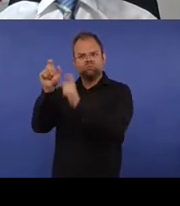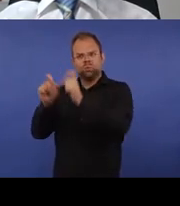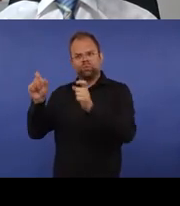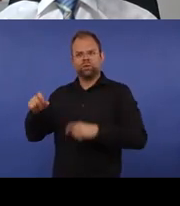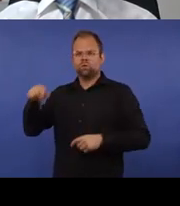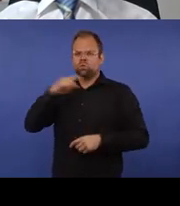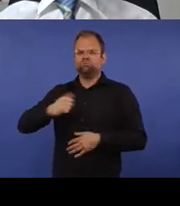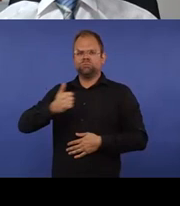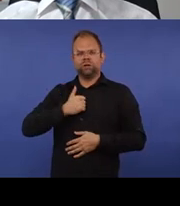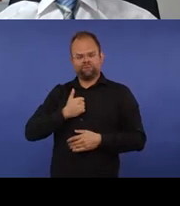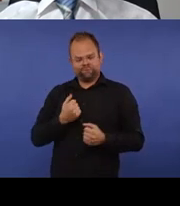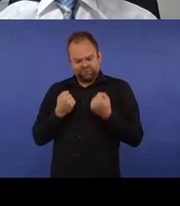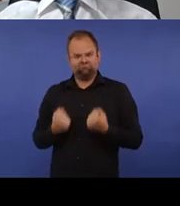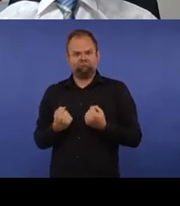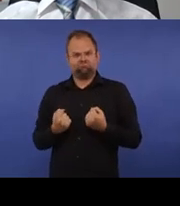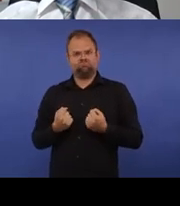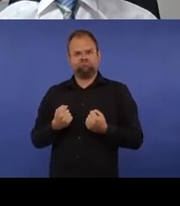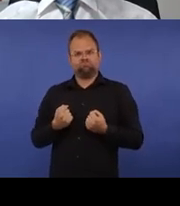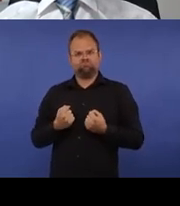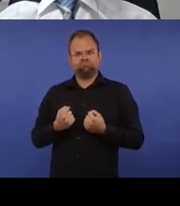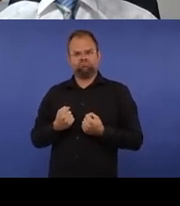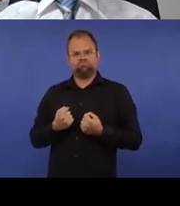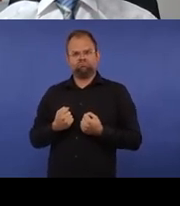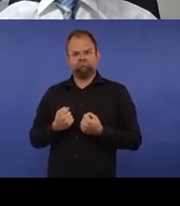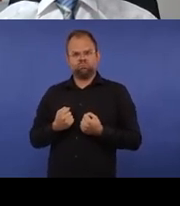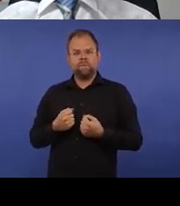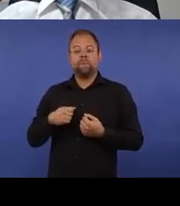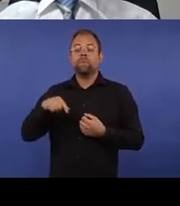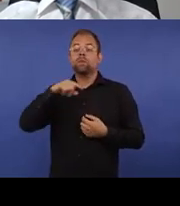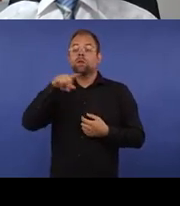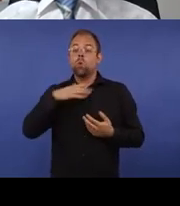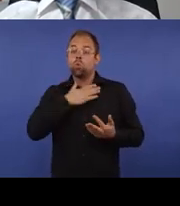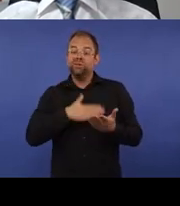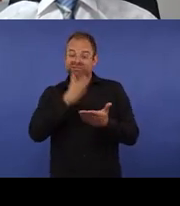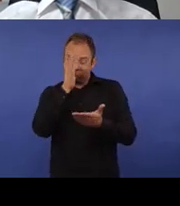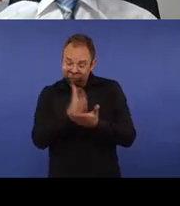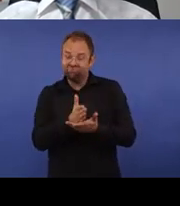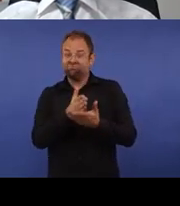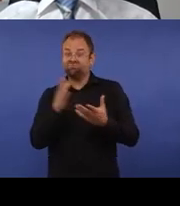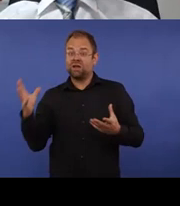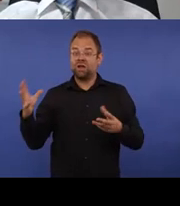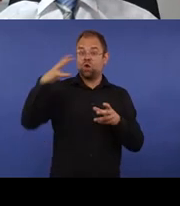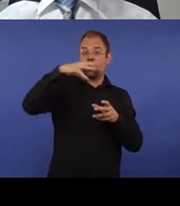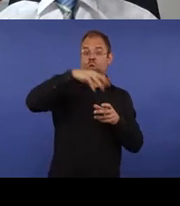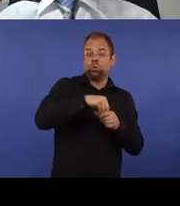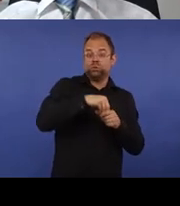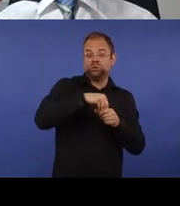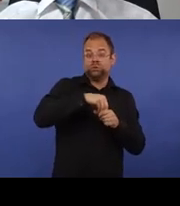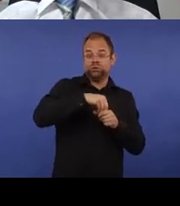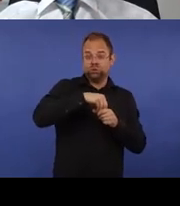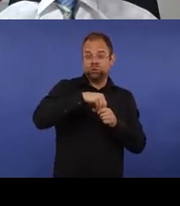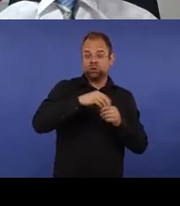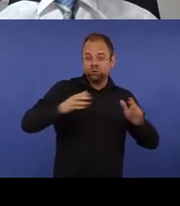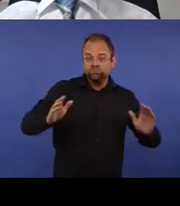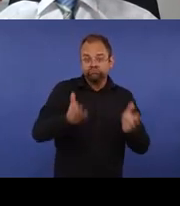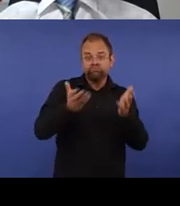disability inclusion into all aspects of life. In addition, We need all the governments to understand